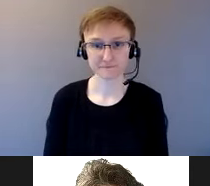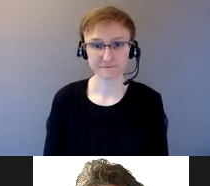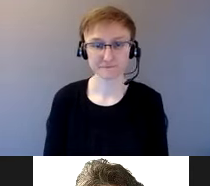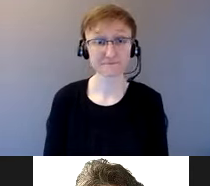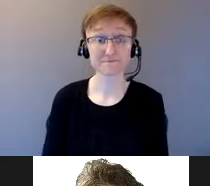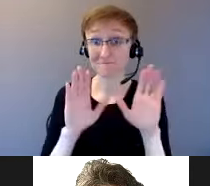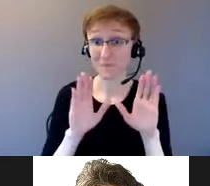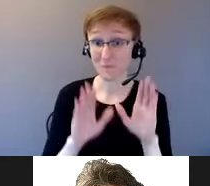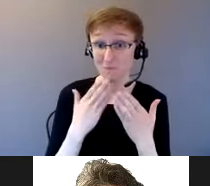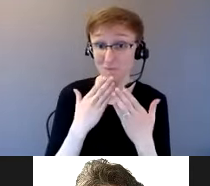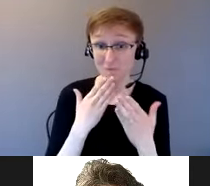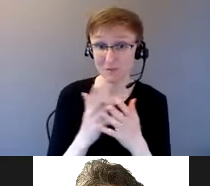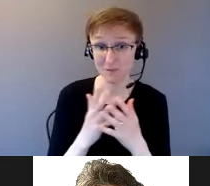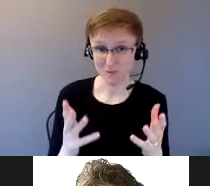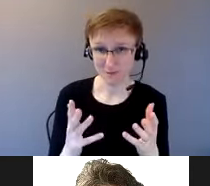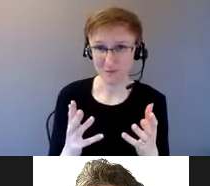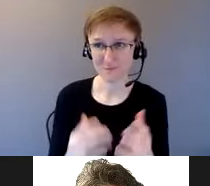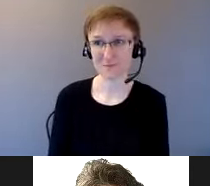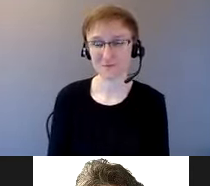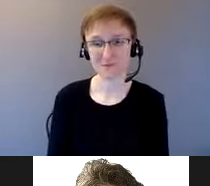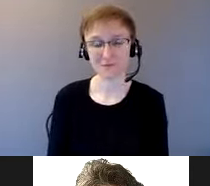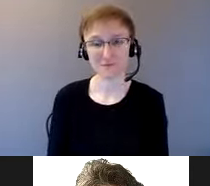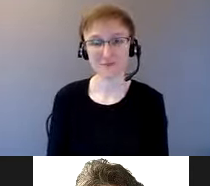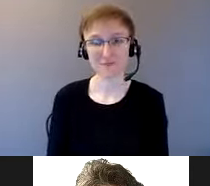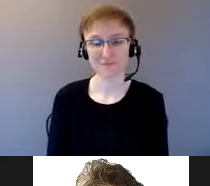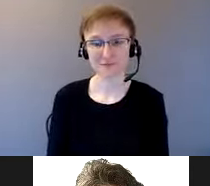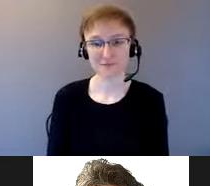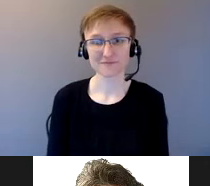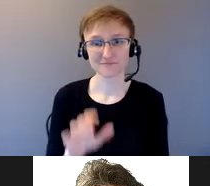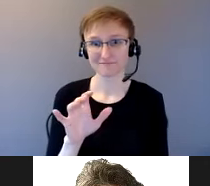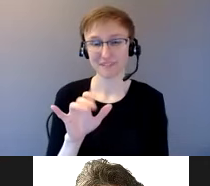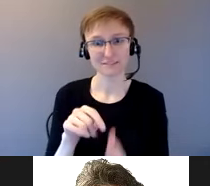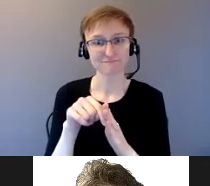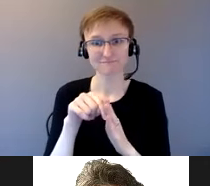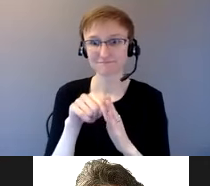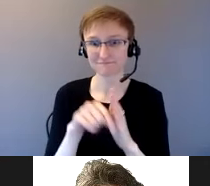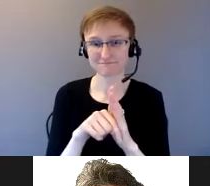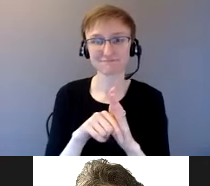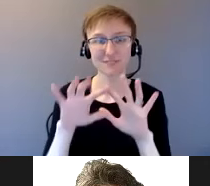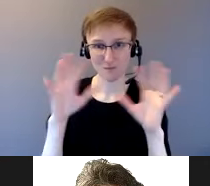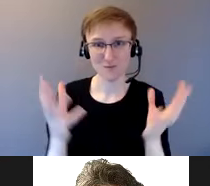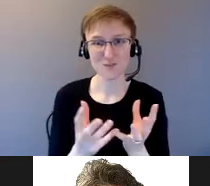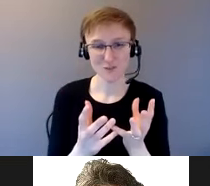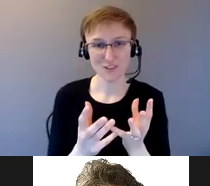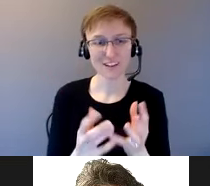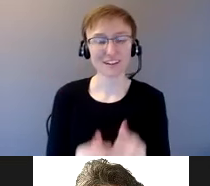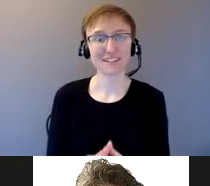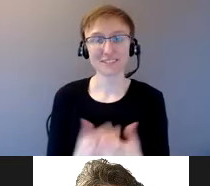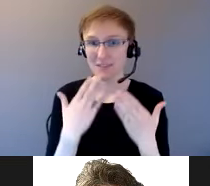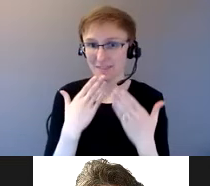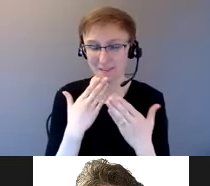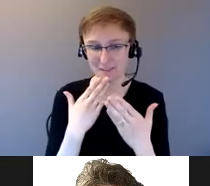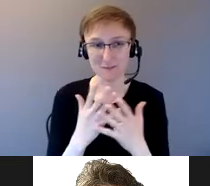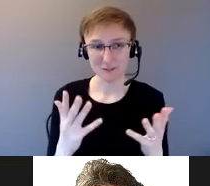Wonderful. Thank you so much, Candice. That was a very in-depth overview from our partners and friends over at the Local Health Network. Thank you so